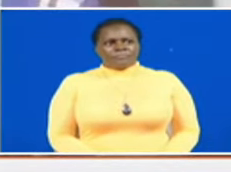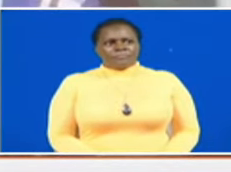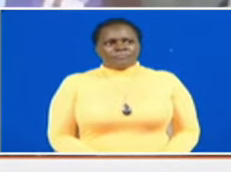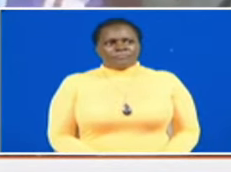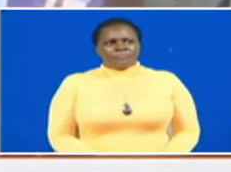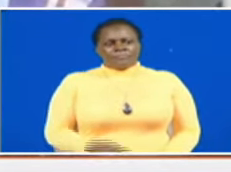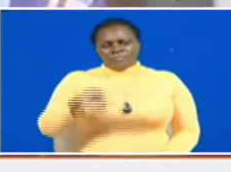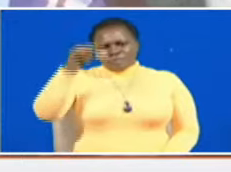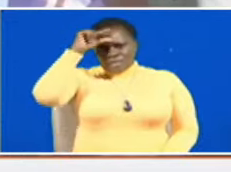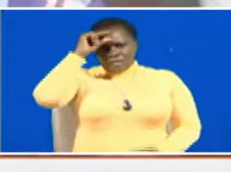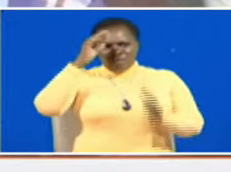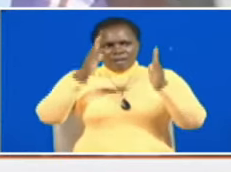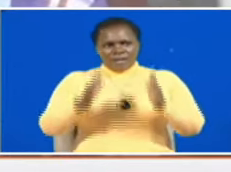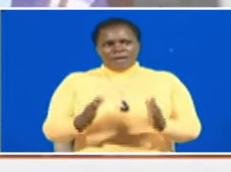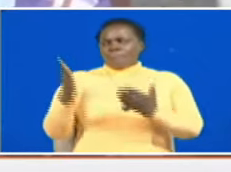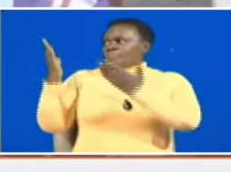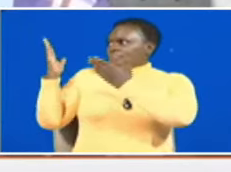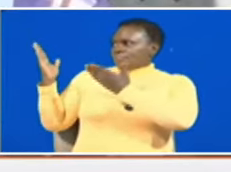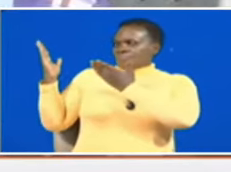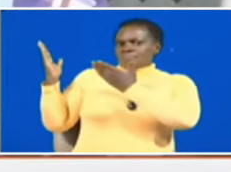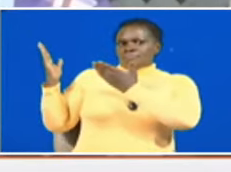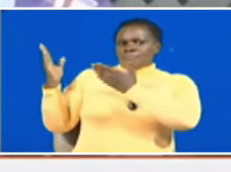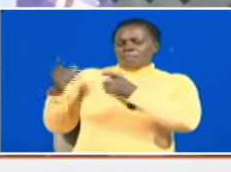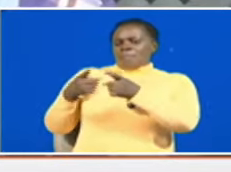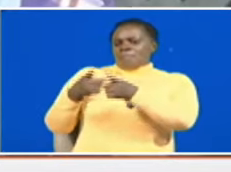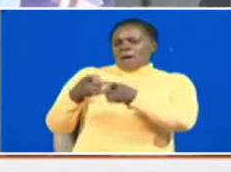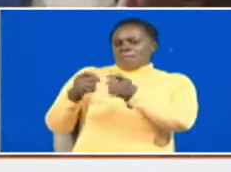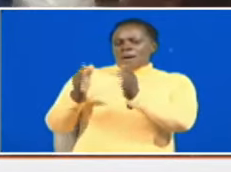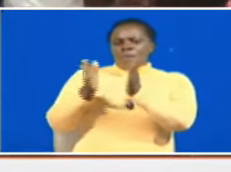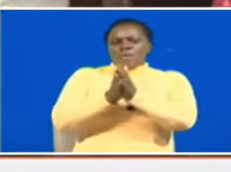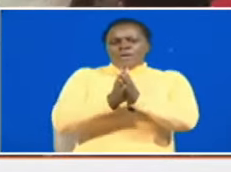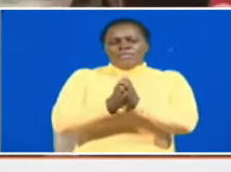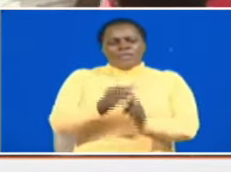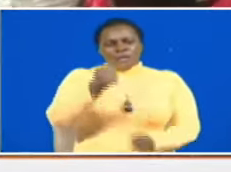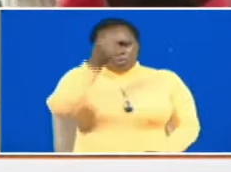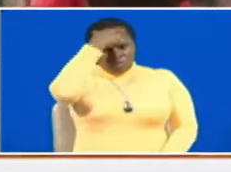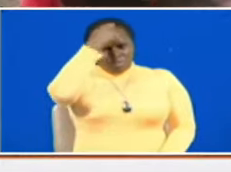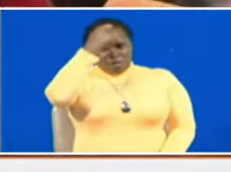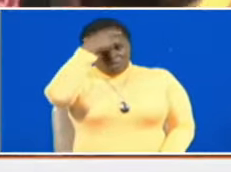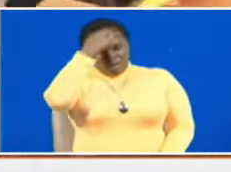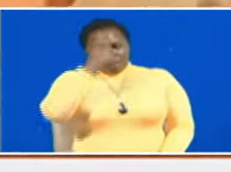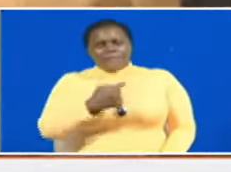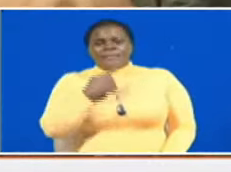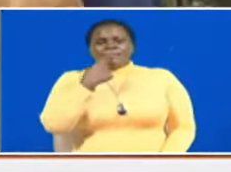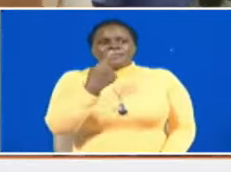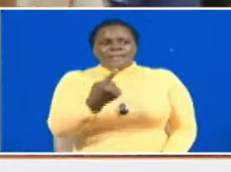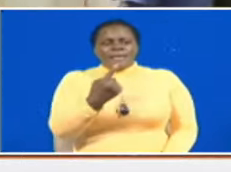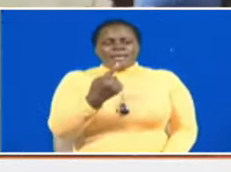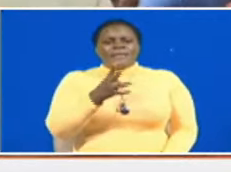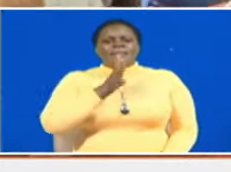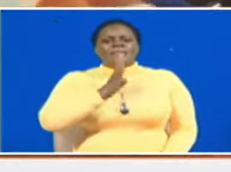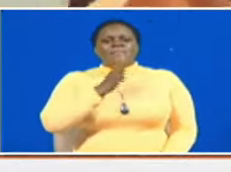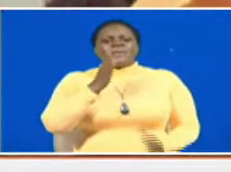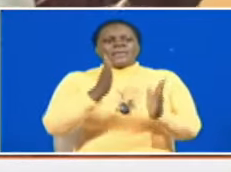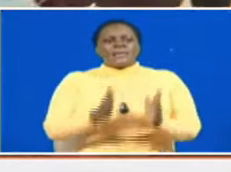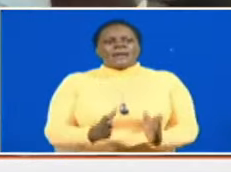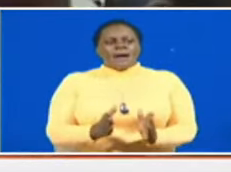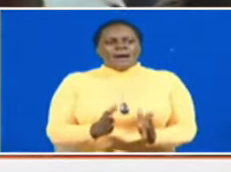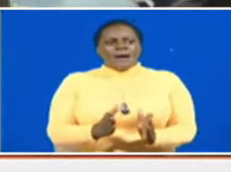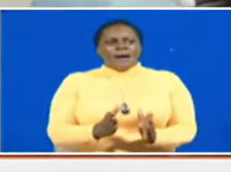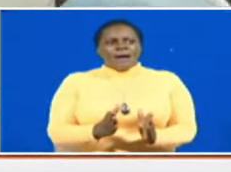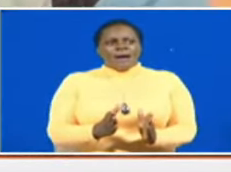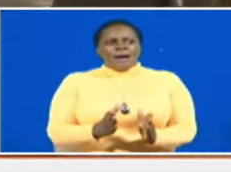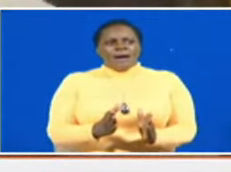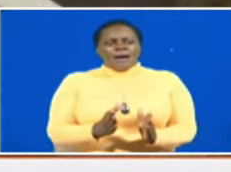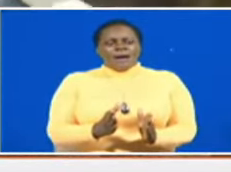Trans Nzoia Governor George Natembeya, who has been embroiled in a bitter war of words with Wetangula, saying the speaker, who is the third most powerful person